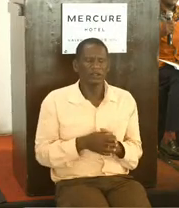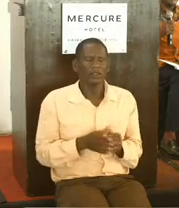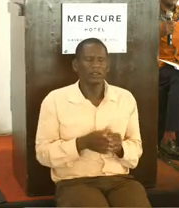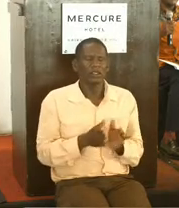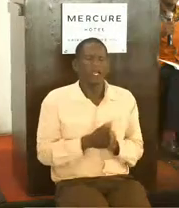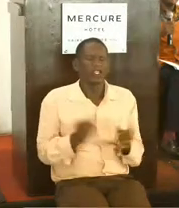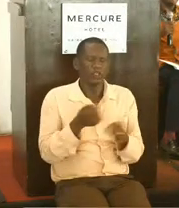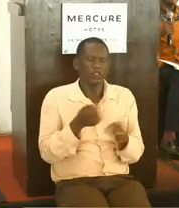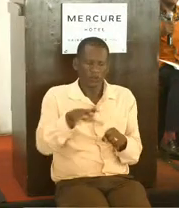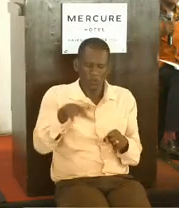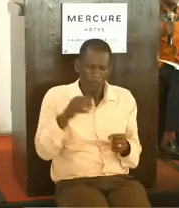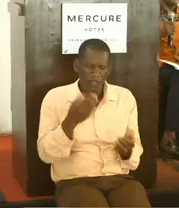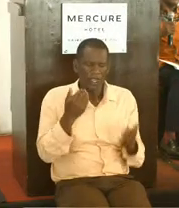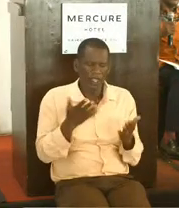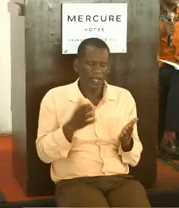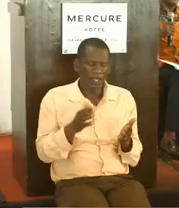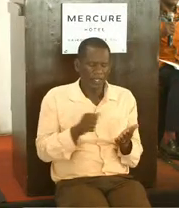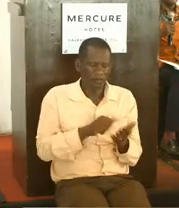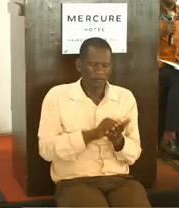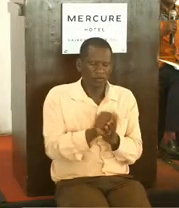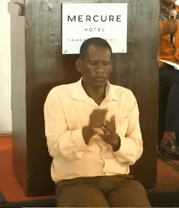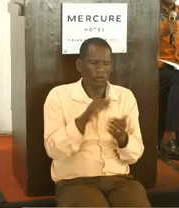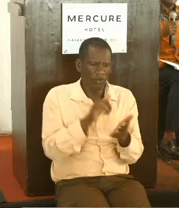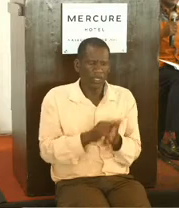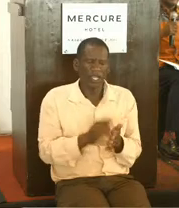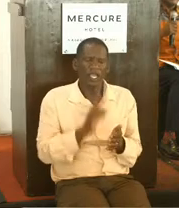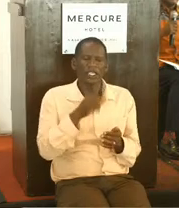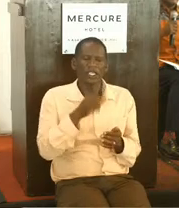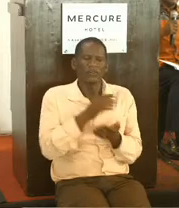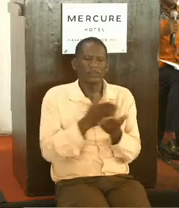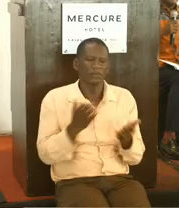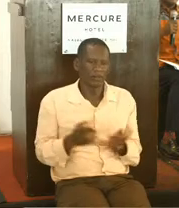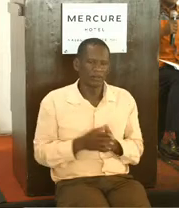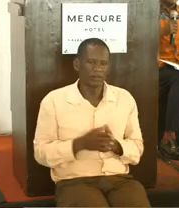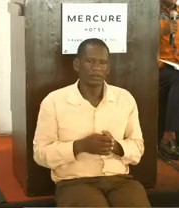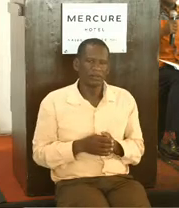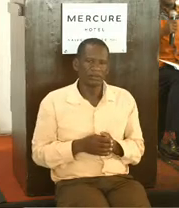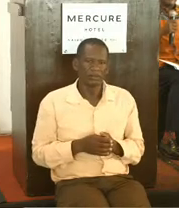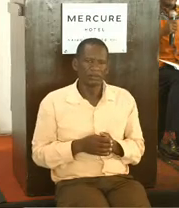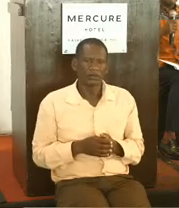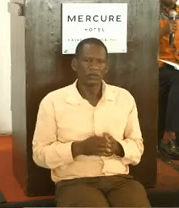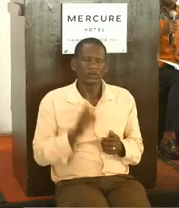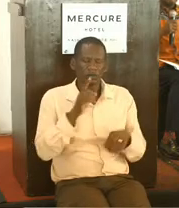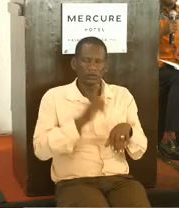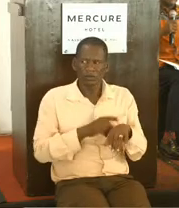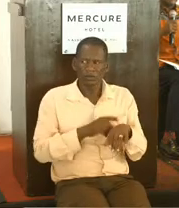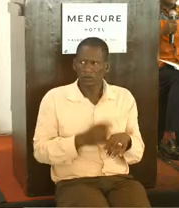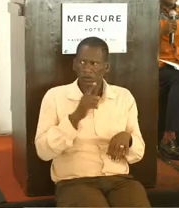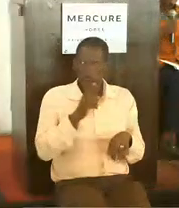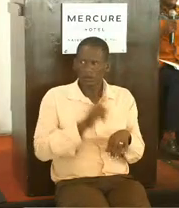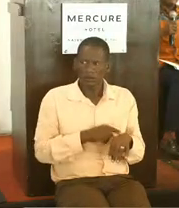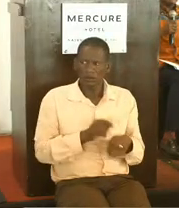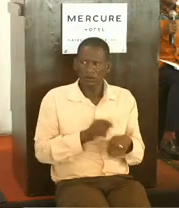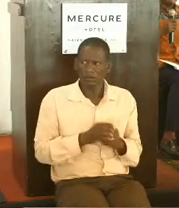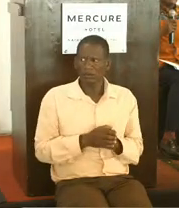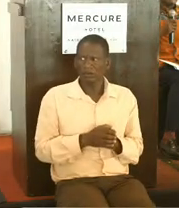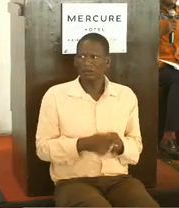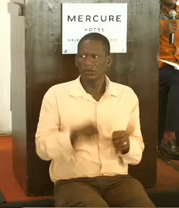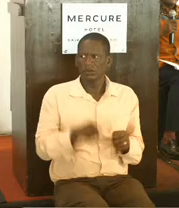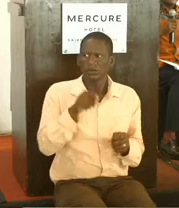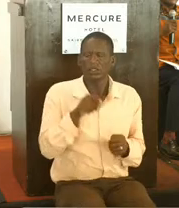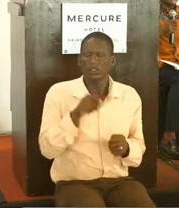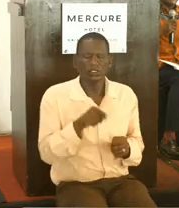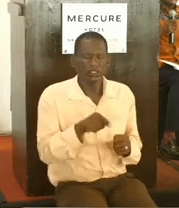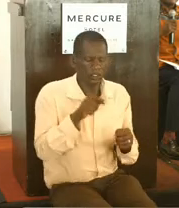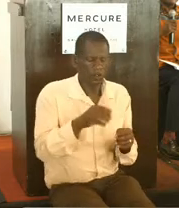she can't find any publication on them I'll tell you something um at one time this